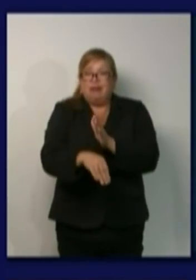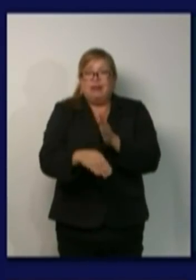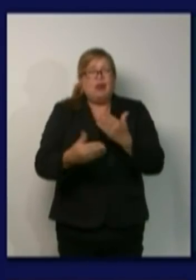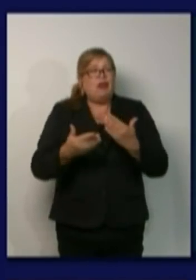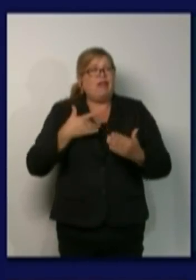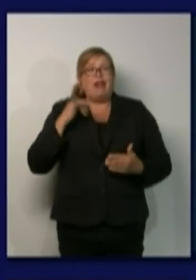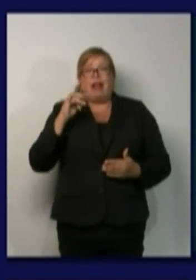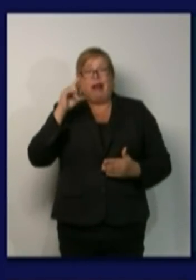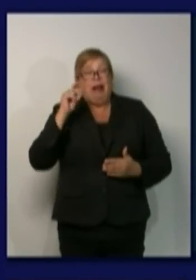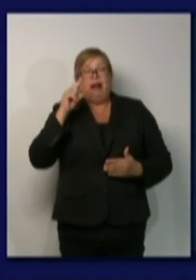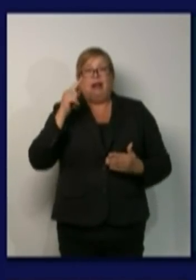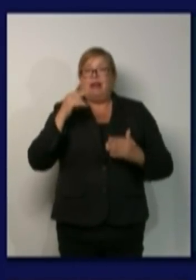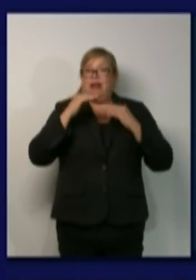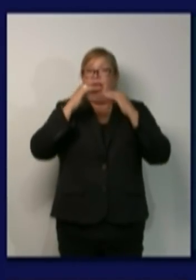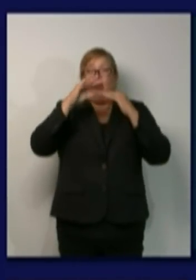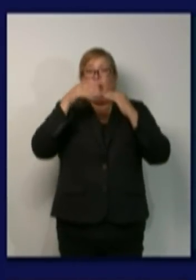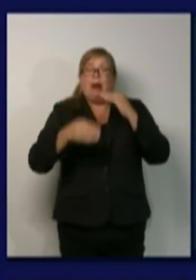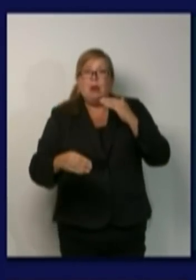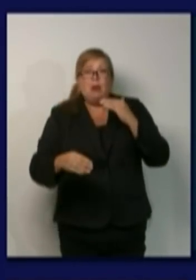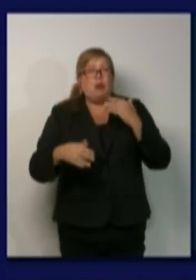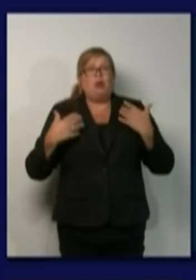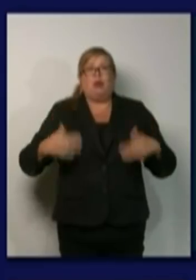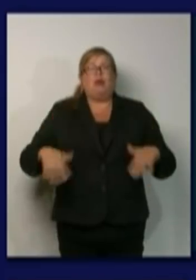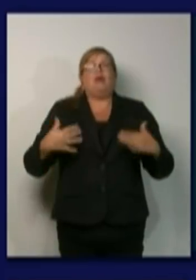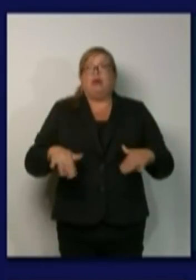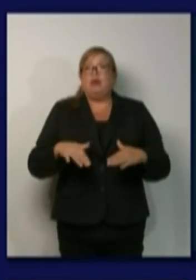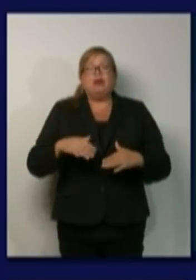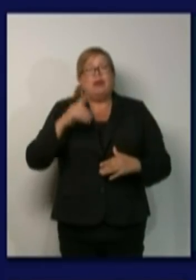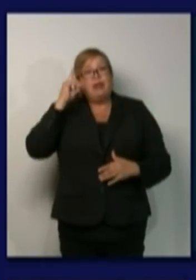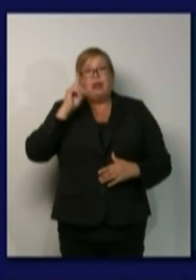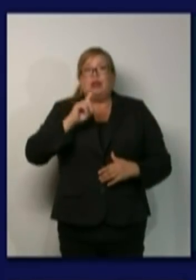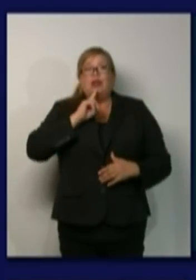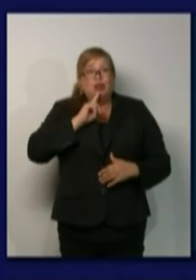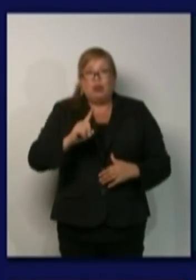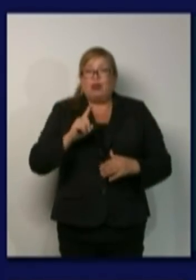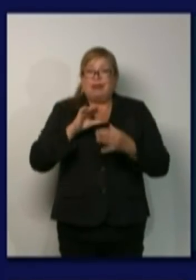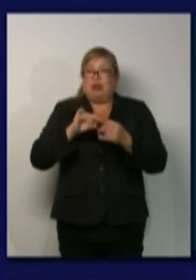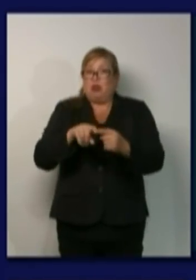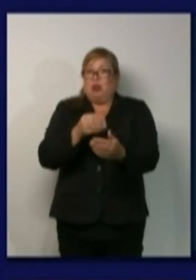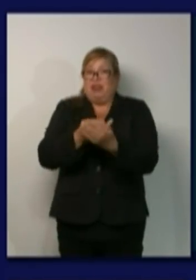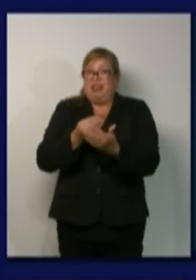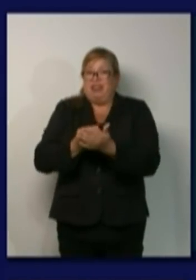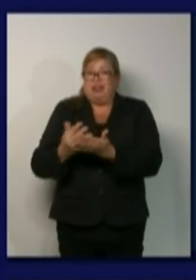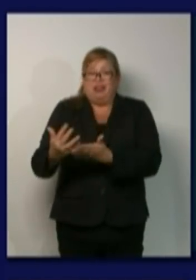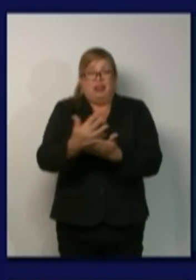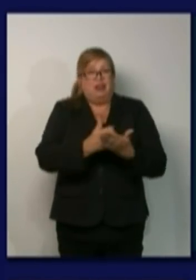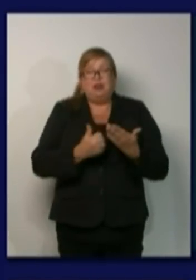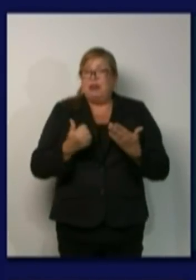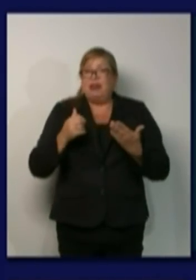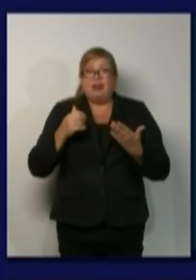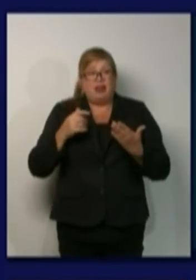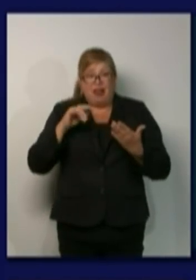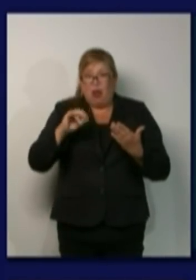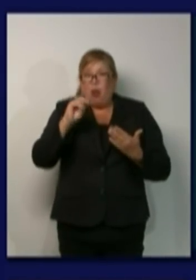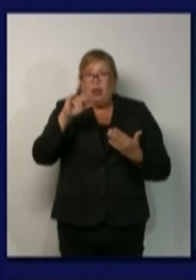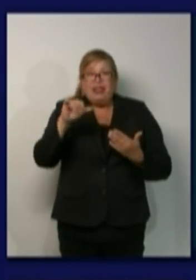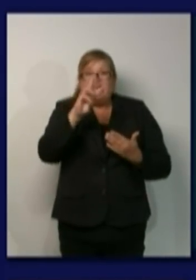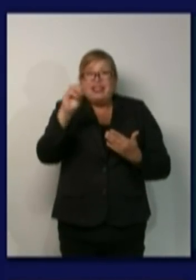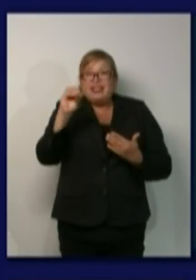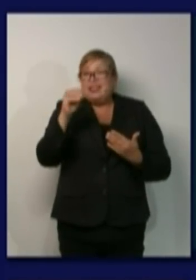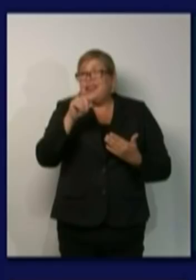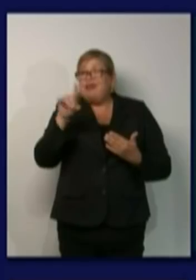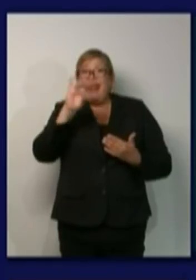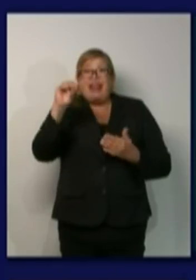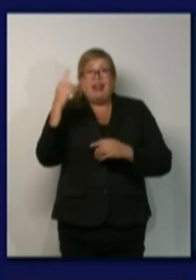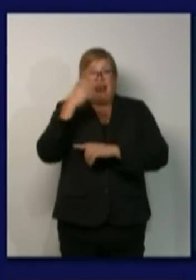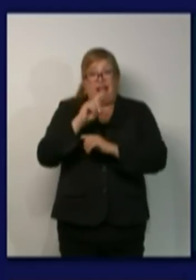of an eye. In fiscal terms, certainly a blink of the eye, 60, 70, 80 days later, in